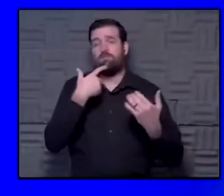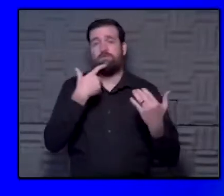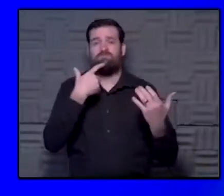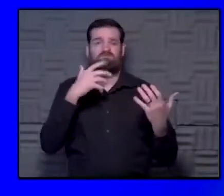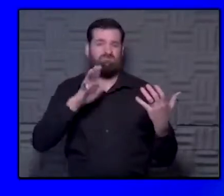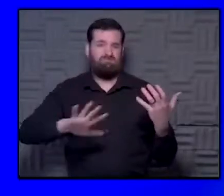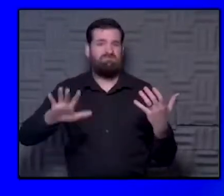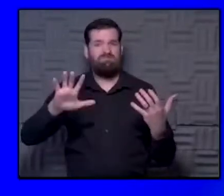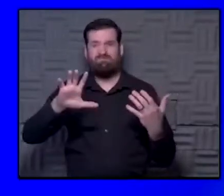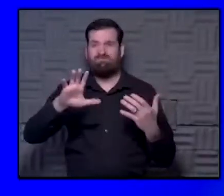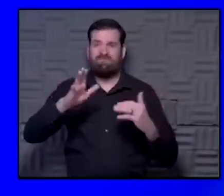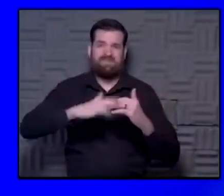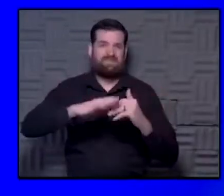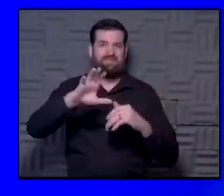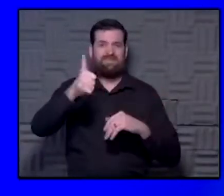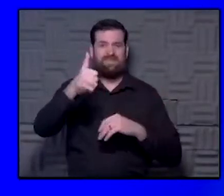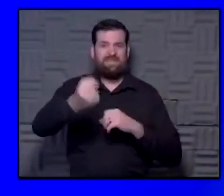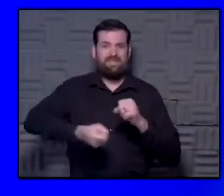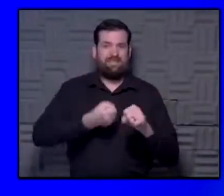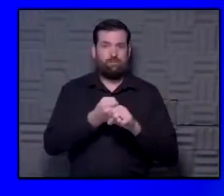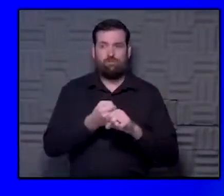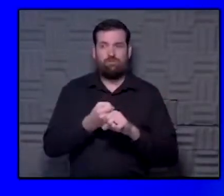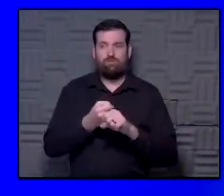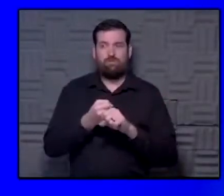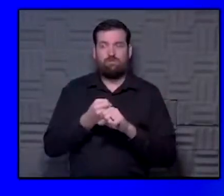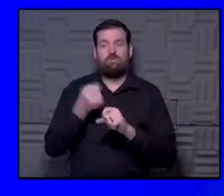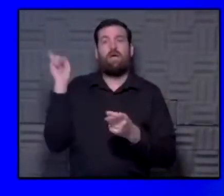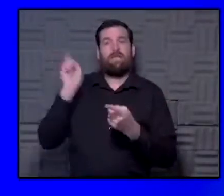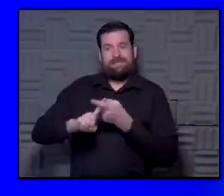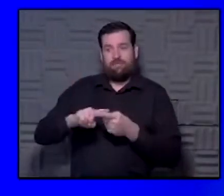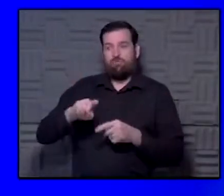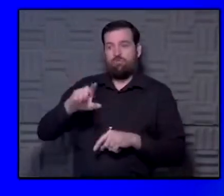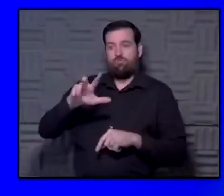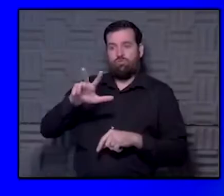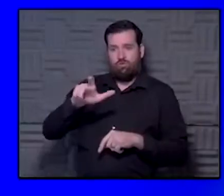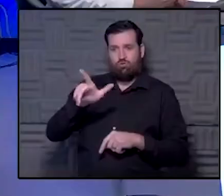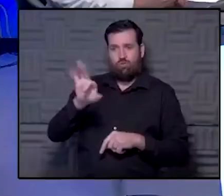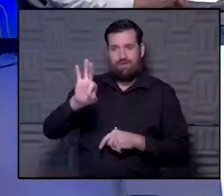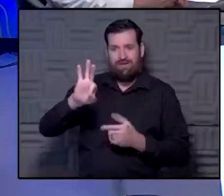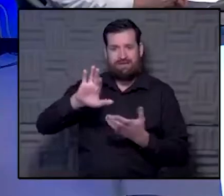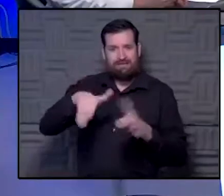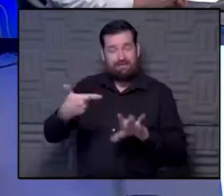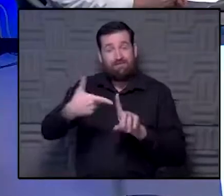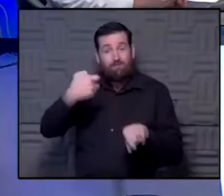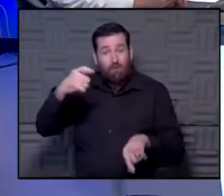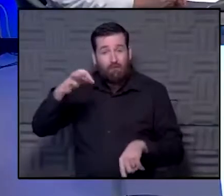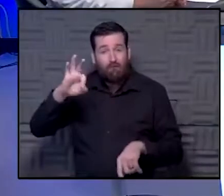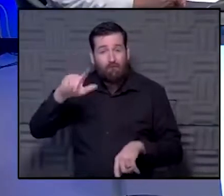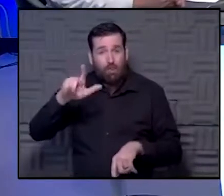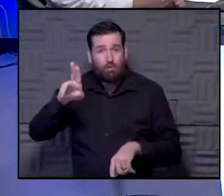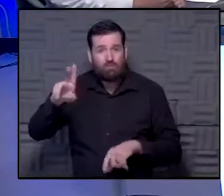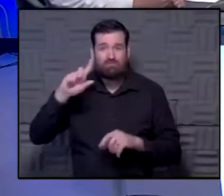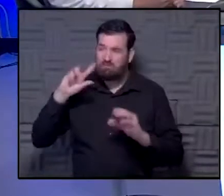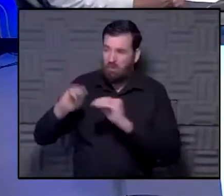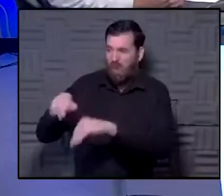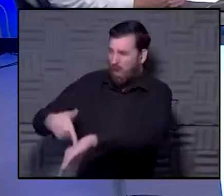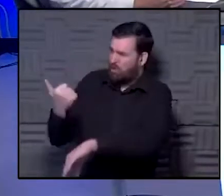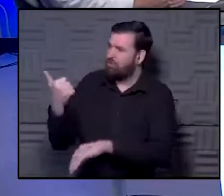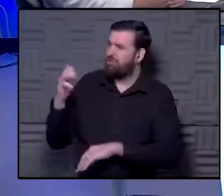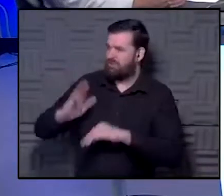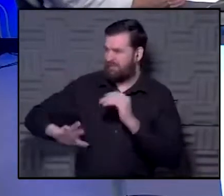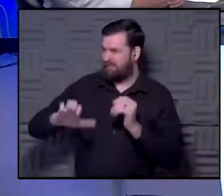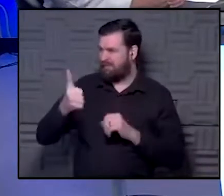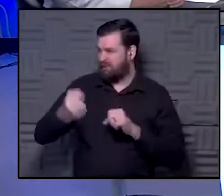probably a decade or more before you get to 329 deaths from influenza itself. Yeah, at least that. Probably even longer, I would say. Yeah. And then if you think about